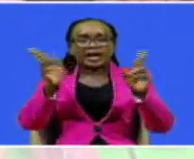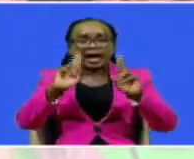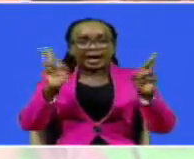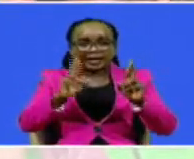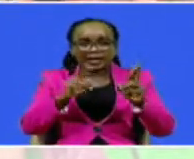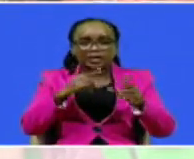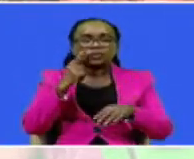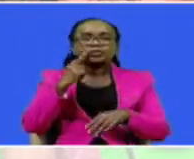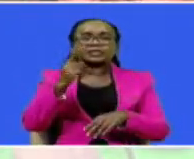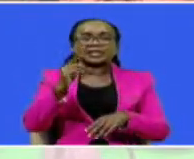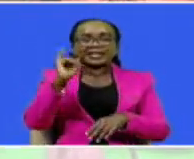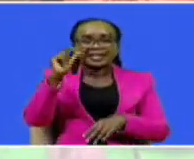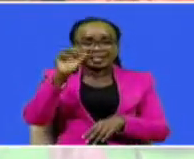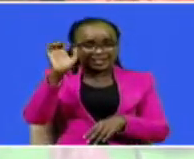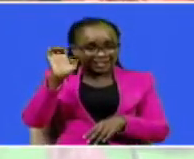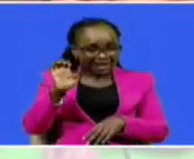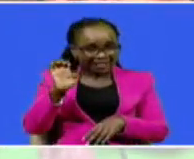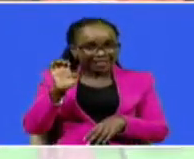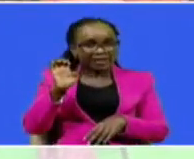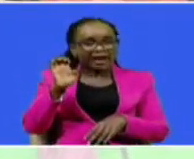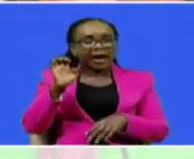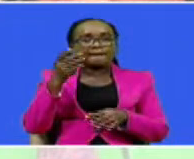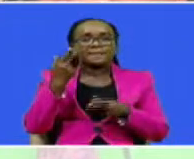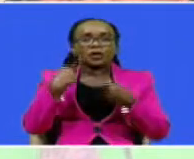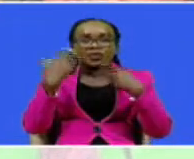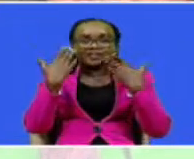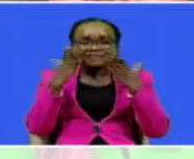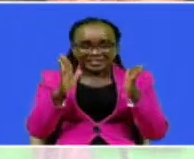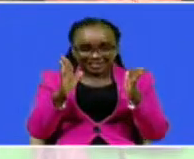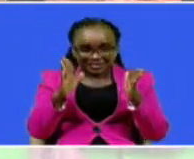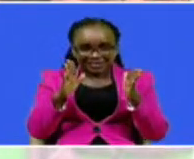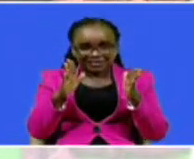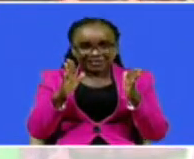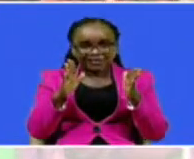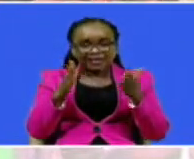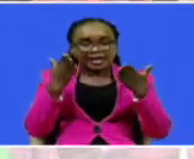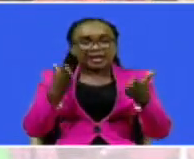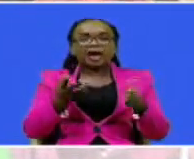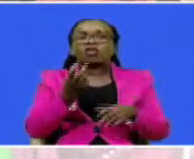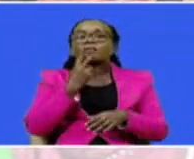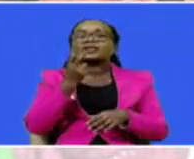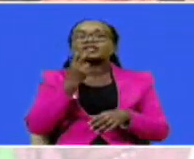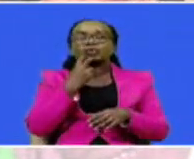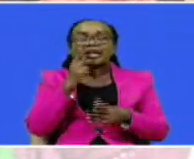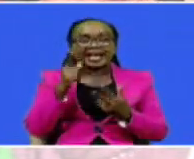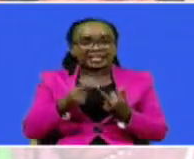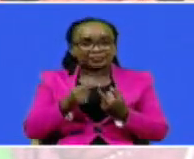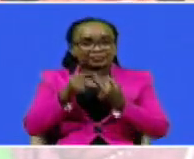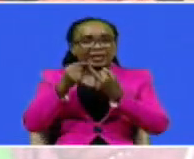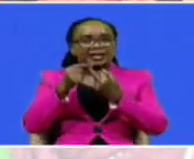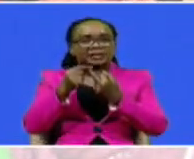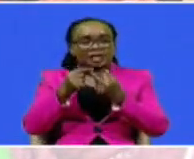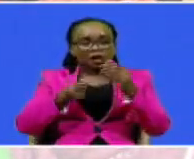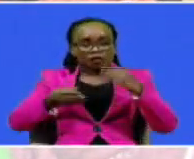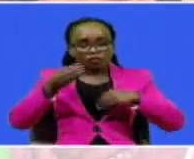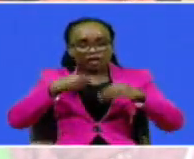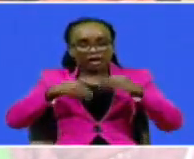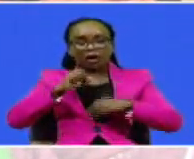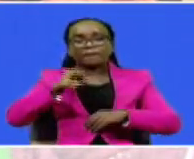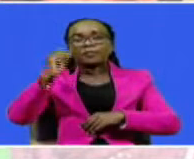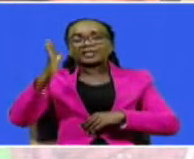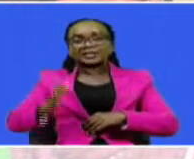is in office at 8:57 a.m. on Tuesday 9th. It will be Epiphany Tuesday, especially for corrupt